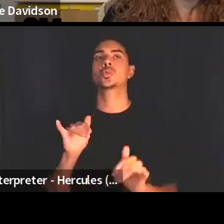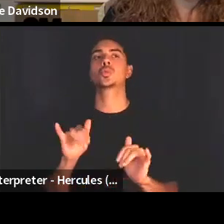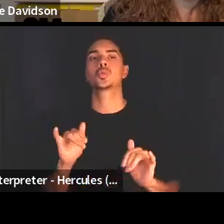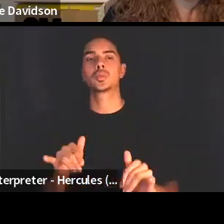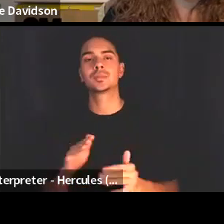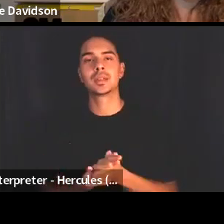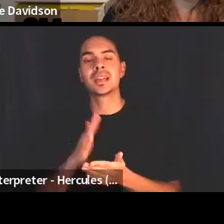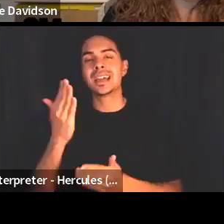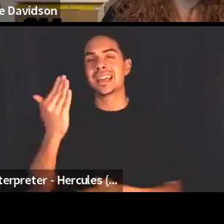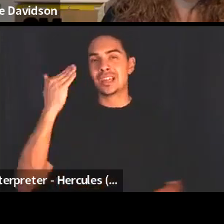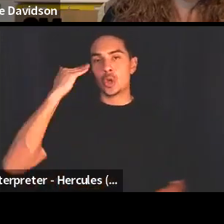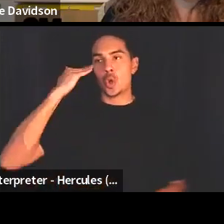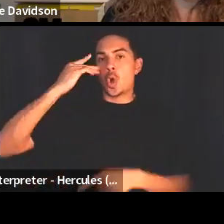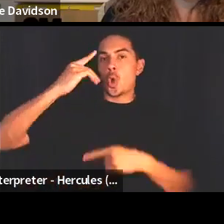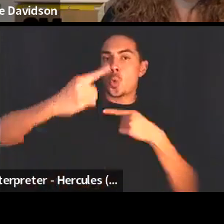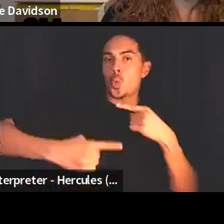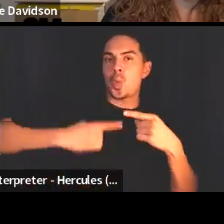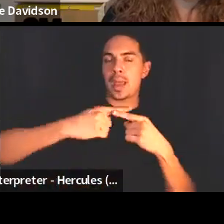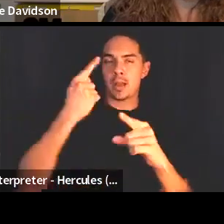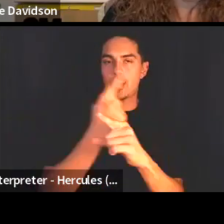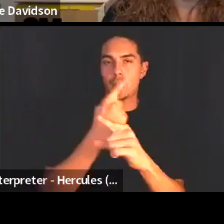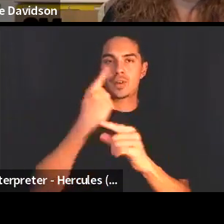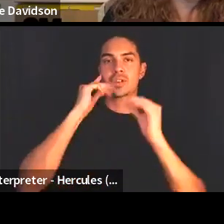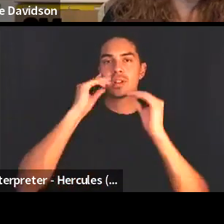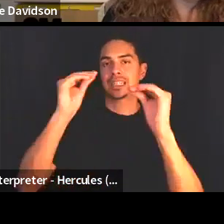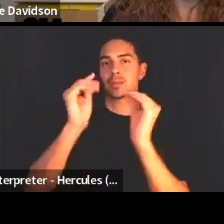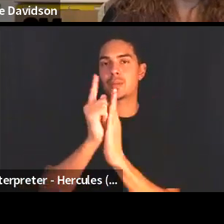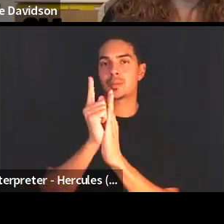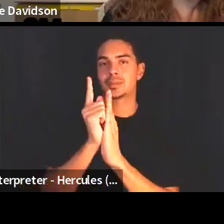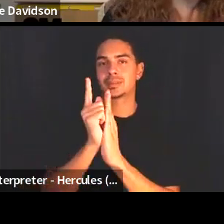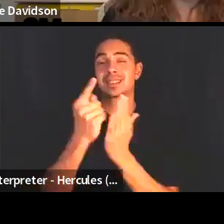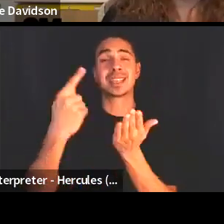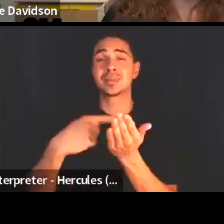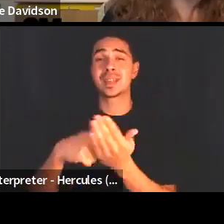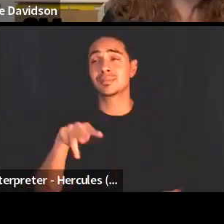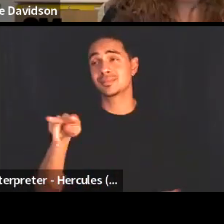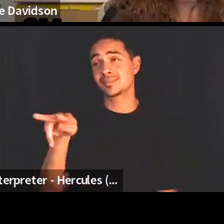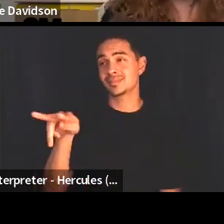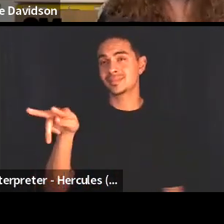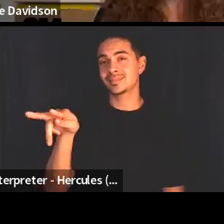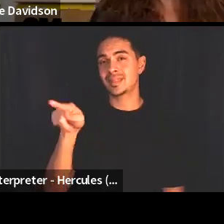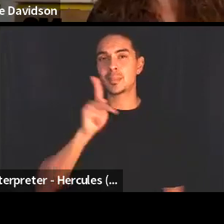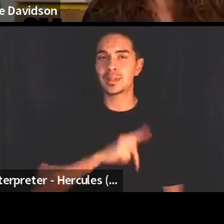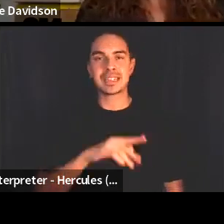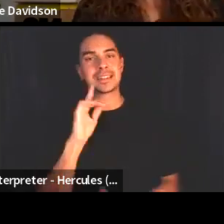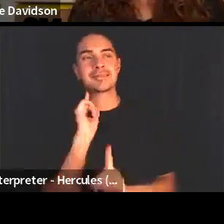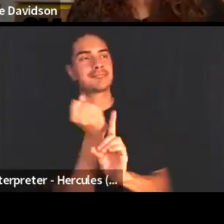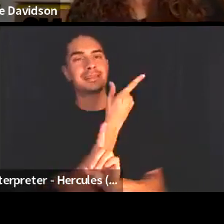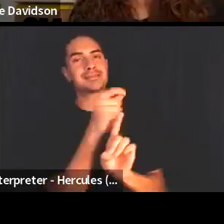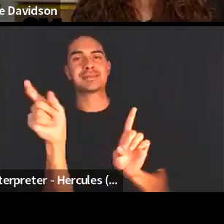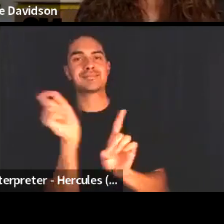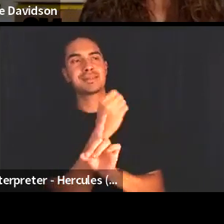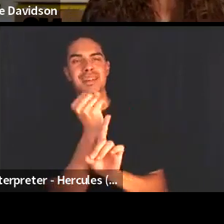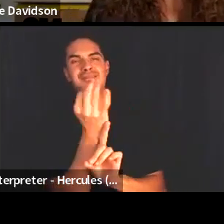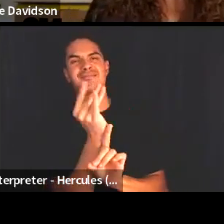teachable moment and when it's just time to walk away. Cause sometimes it's just